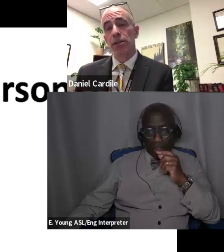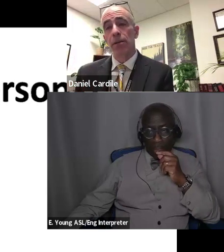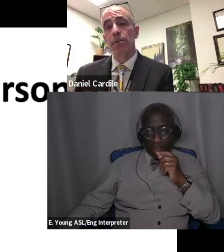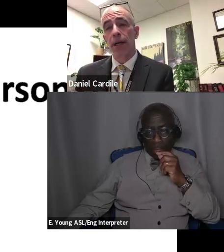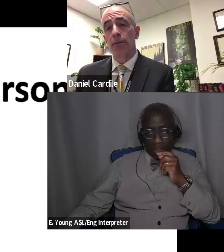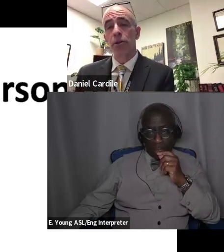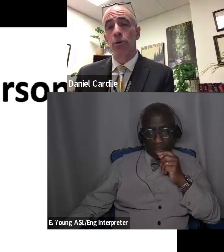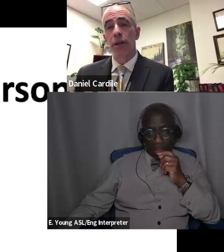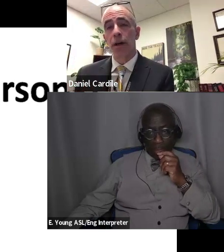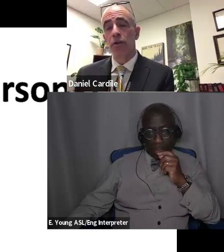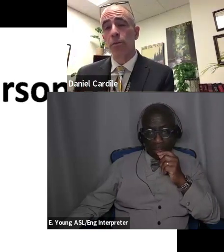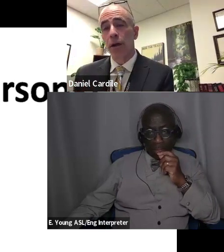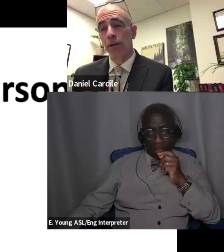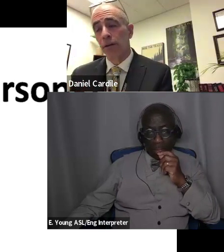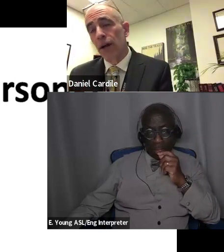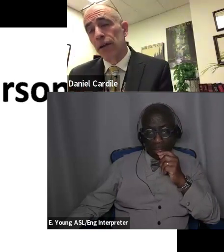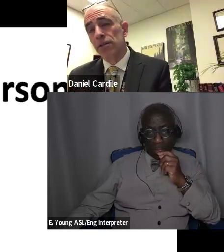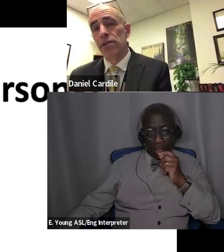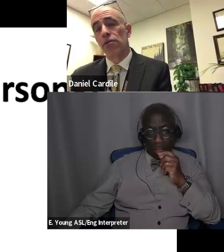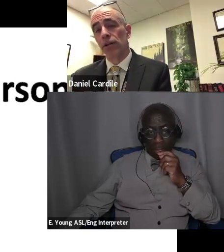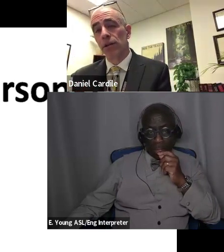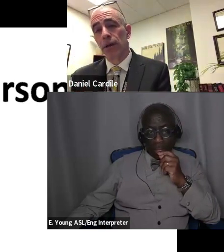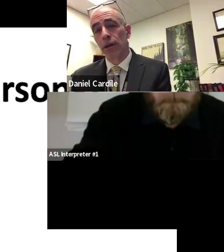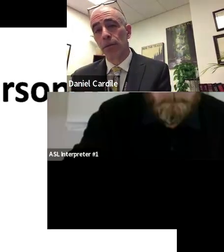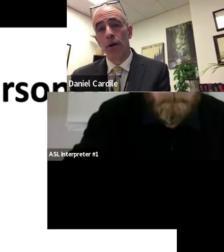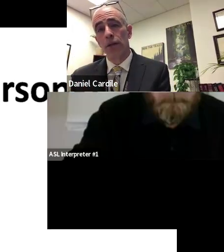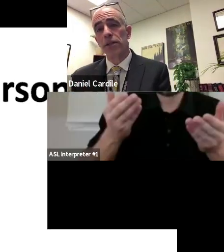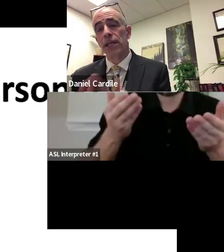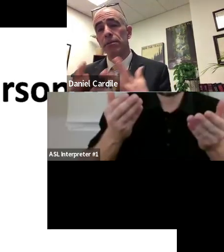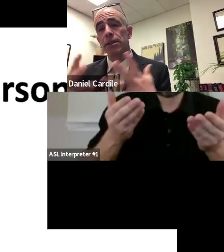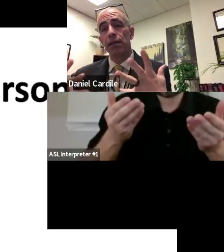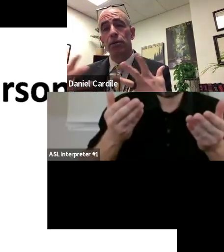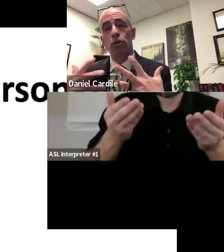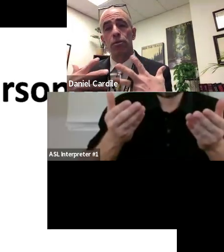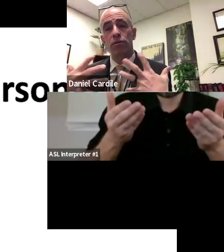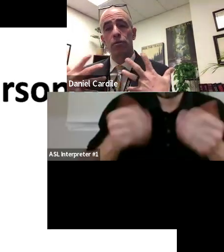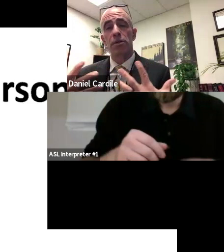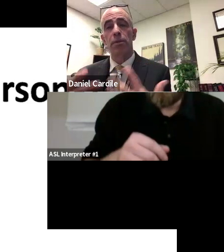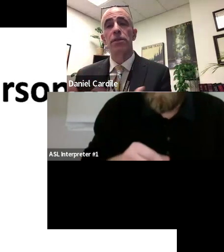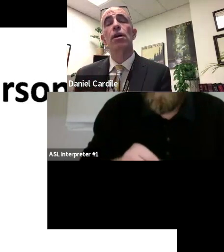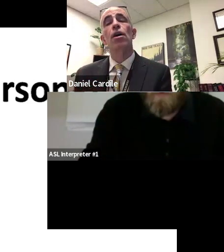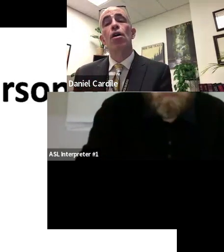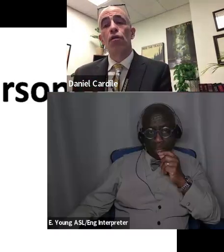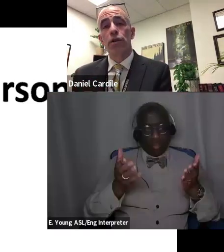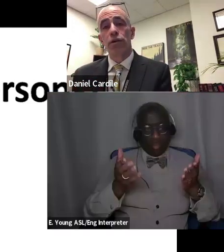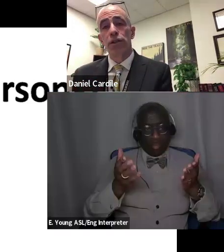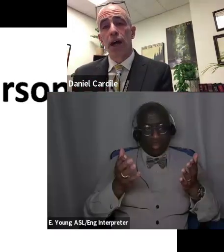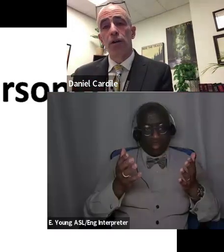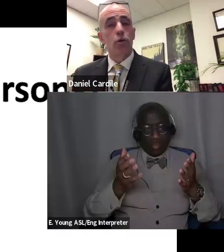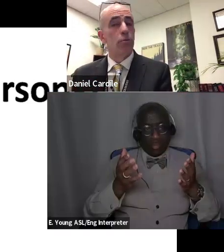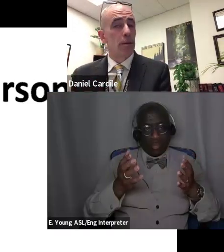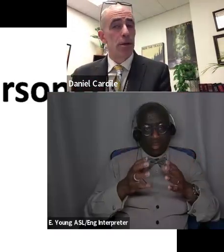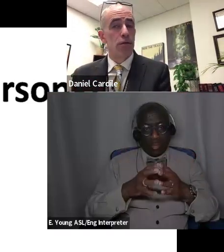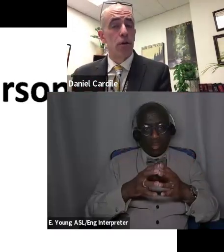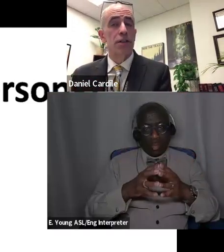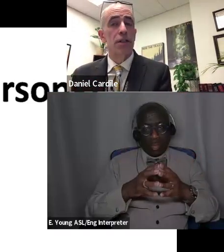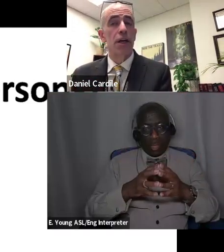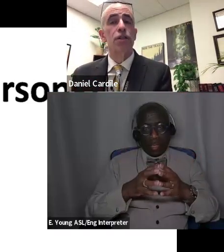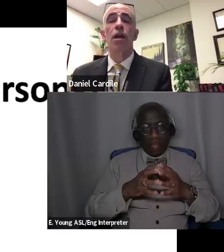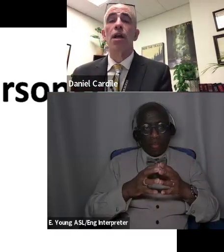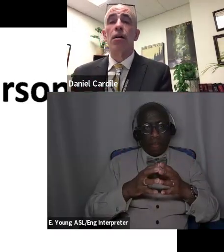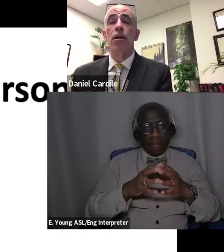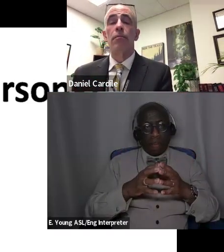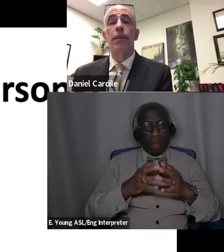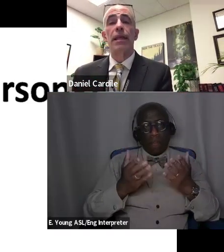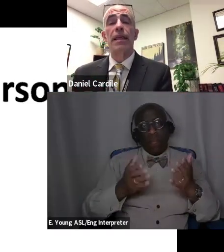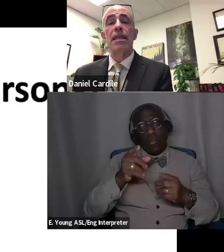Because maybe sometimes you and the other parent are not necessarily playing ball on the same team in terms of what's best for your child, or maybe you've lost